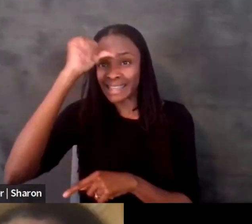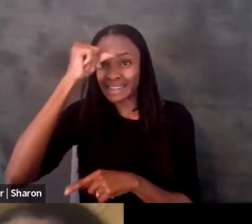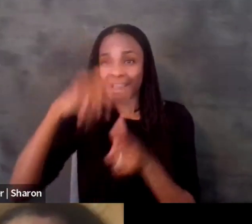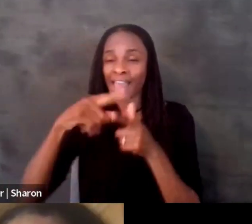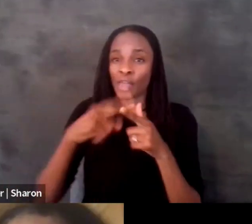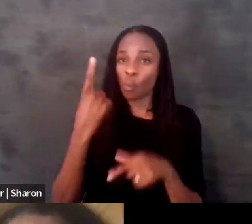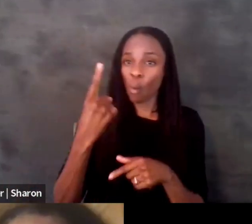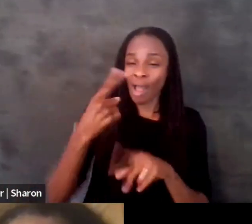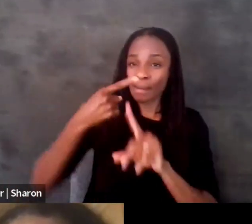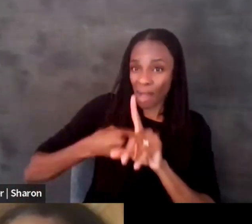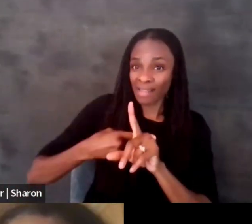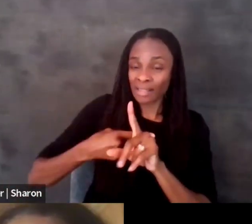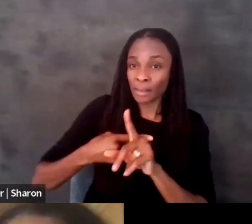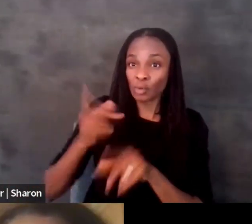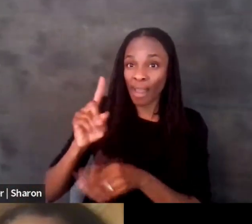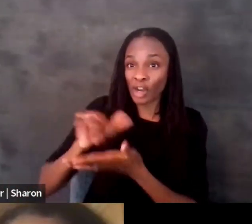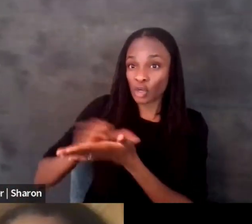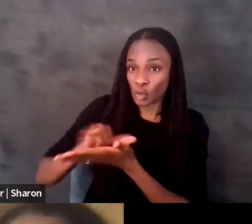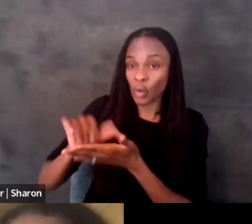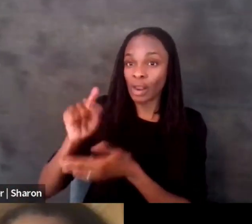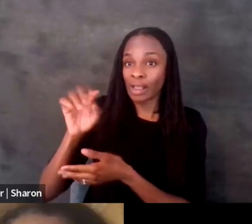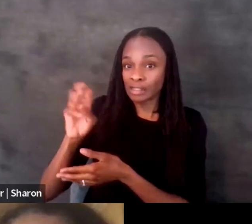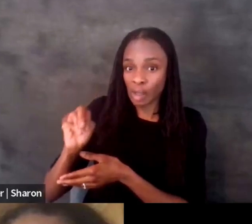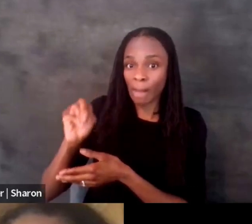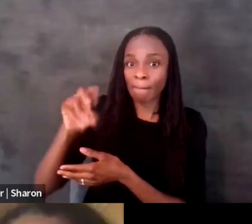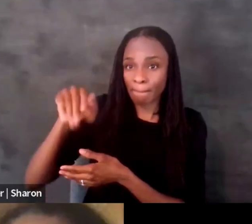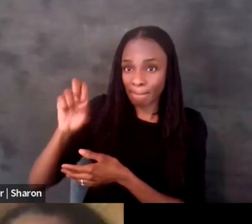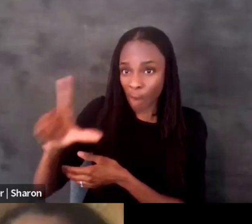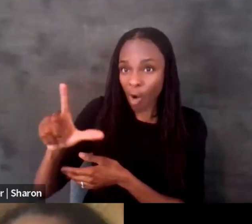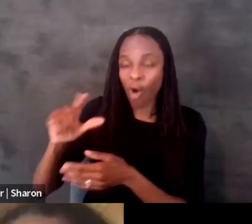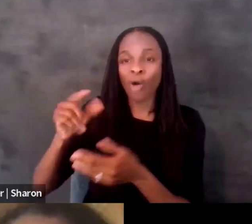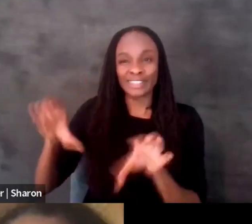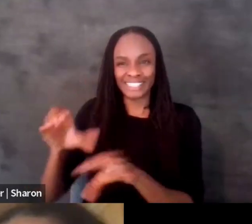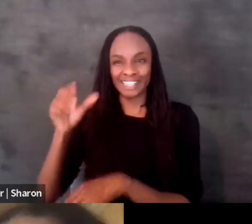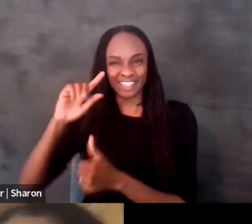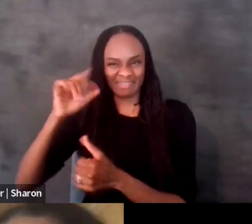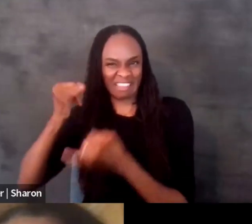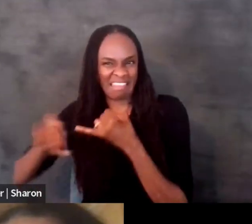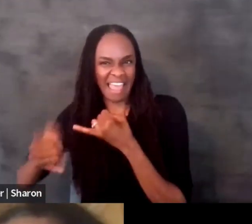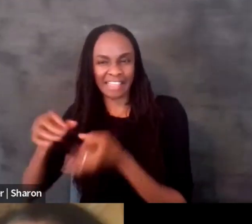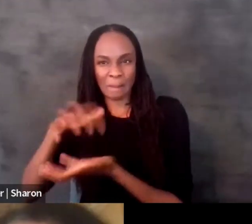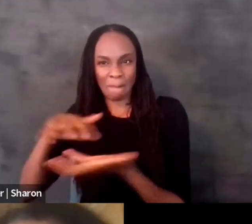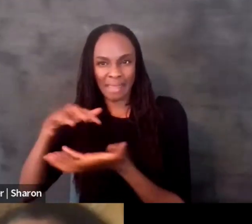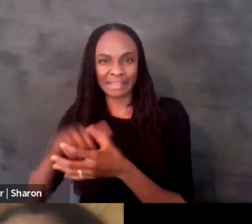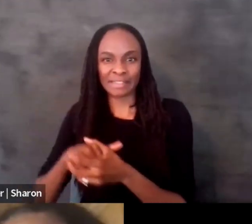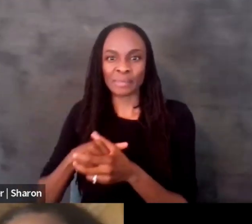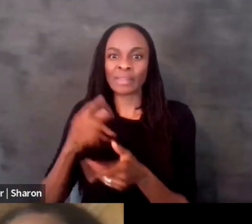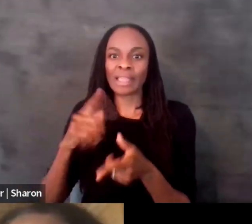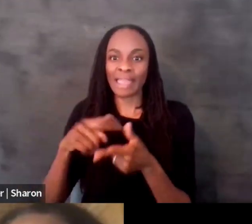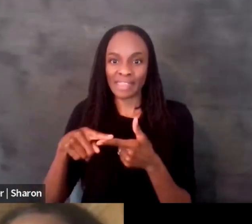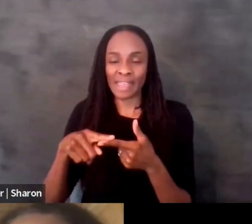in New York, where Tom Paul did the final mix, and that was an incredible experience of mixing it in an Atmos